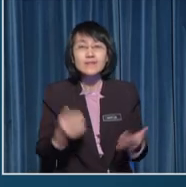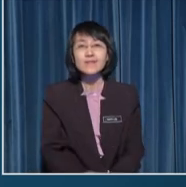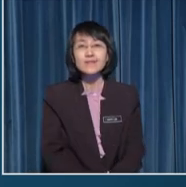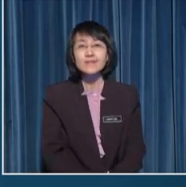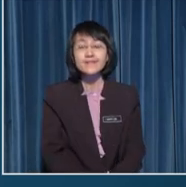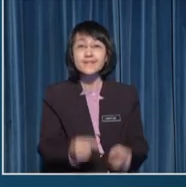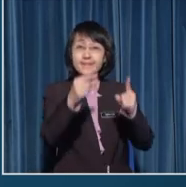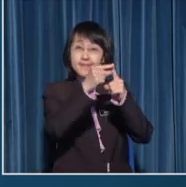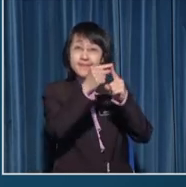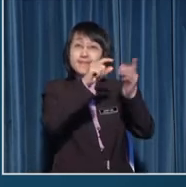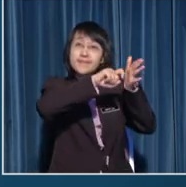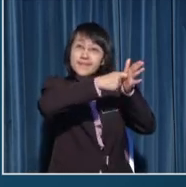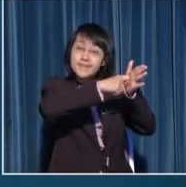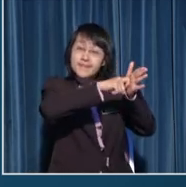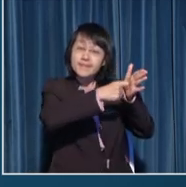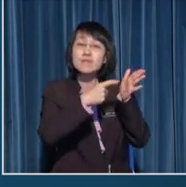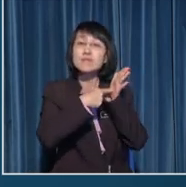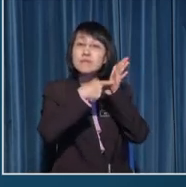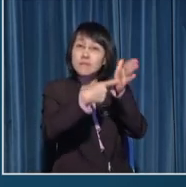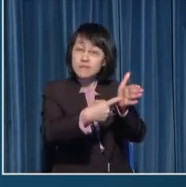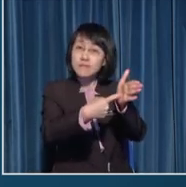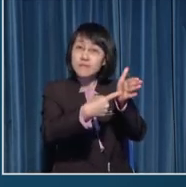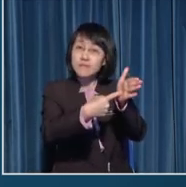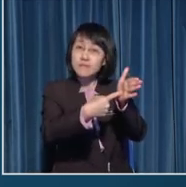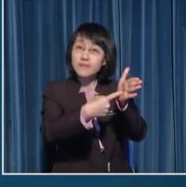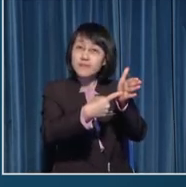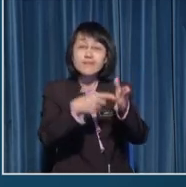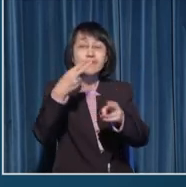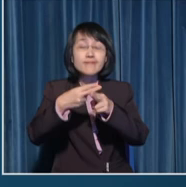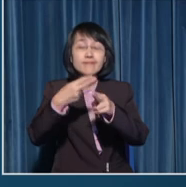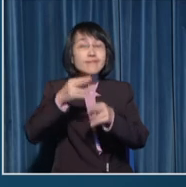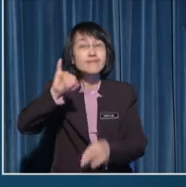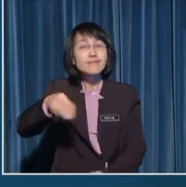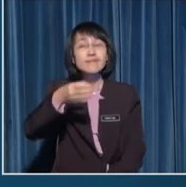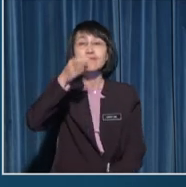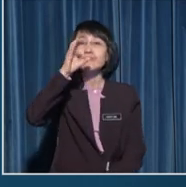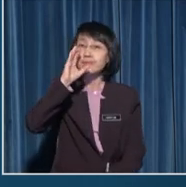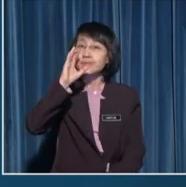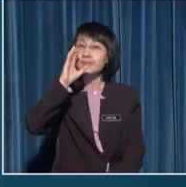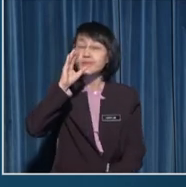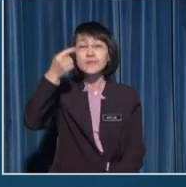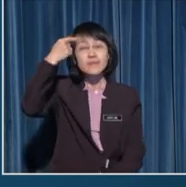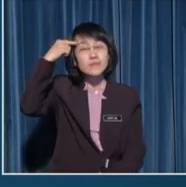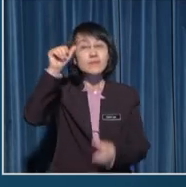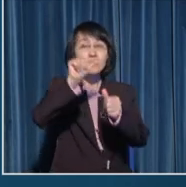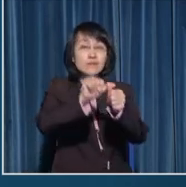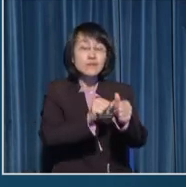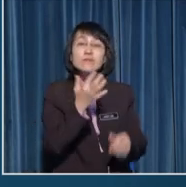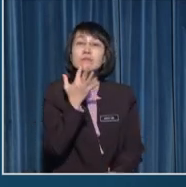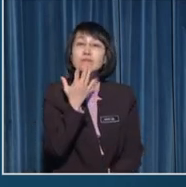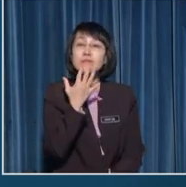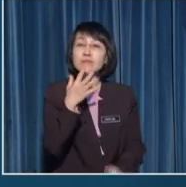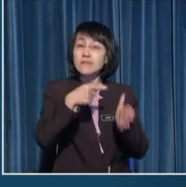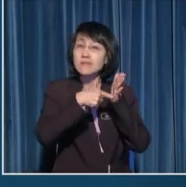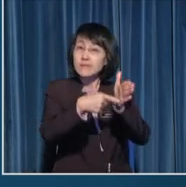The word ki shows you the types of juices for each color